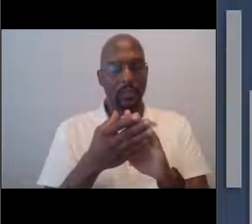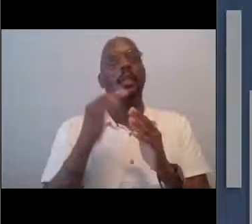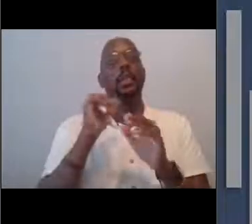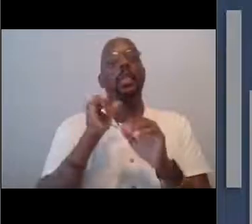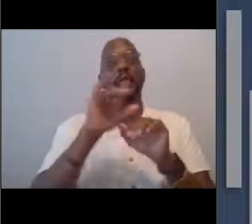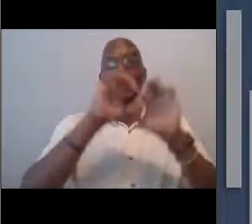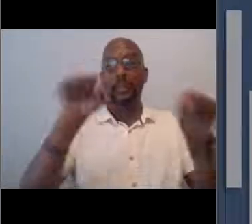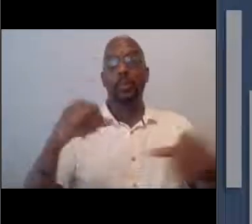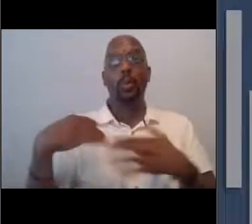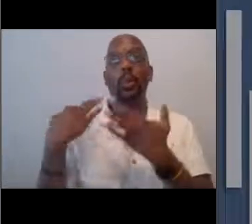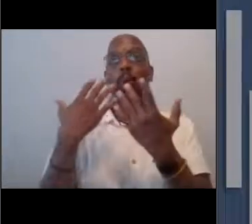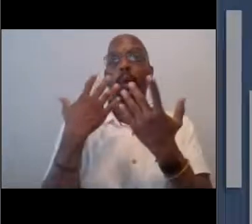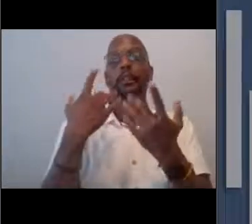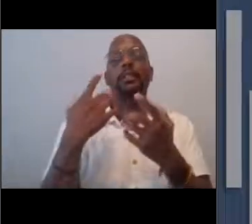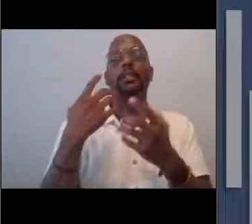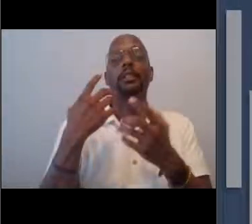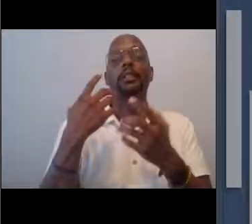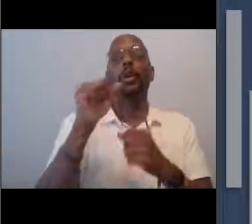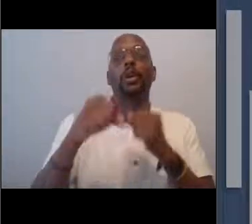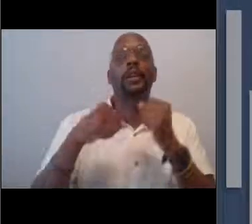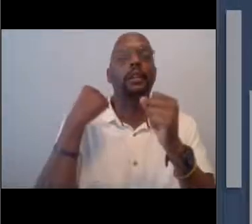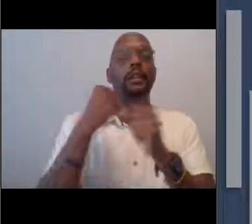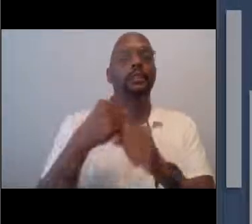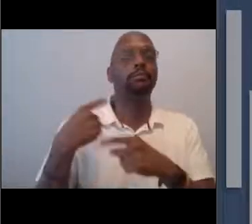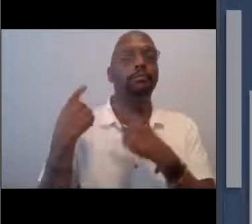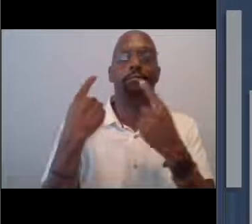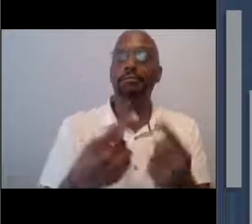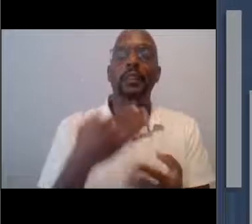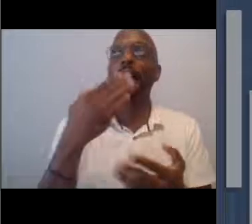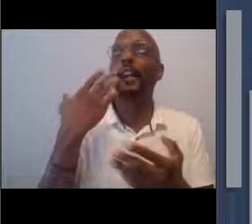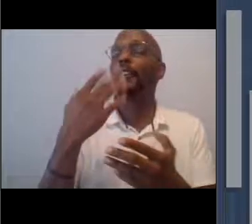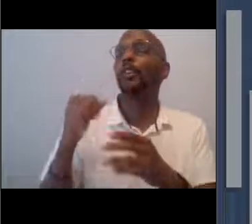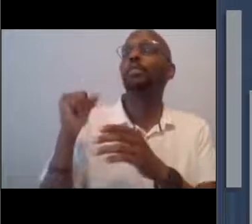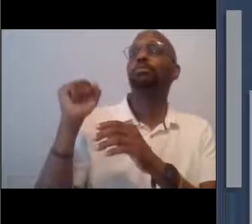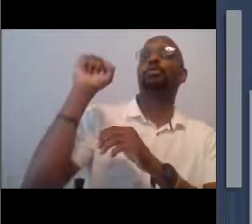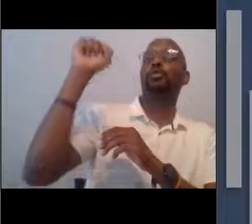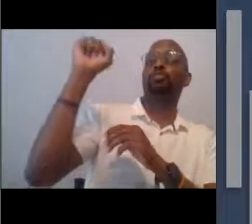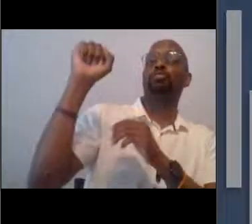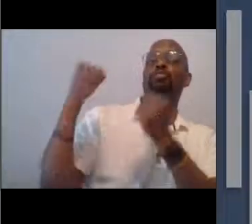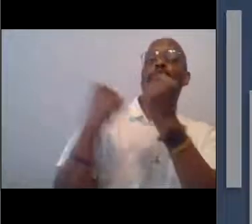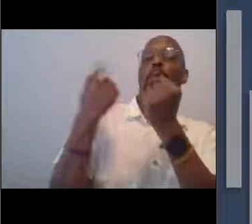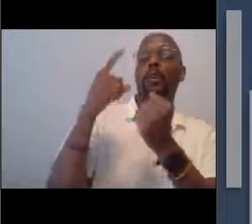So thank you very much for your advocacy to make that such a special day.